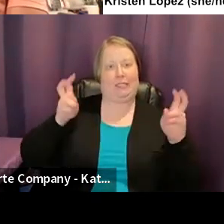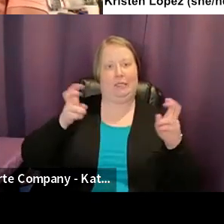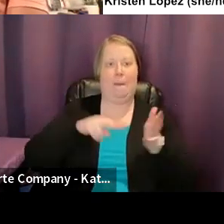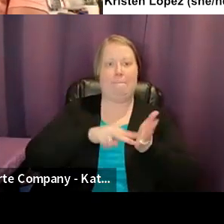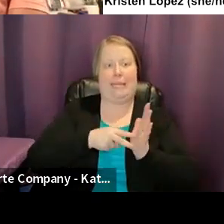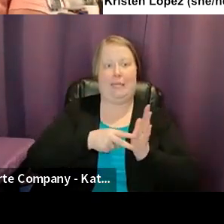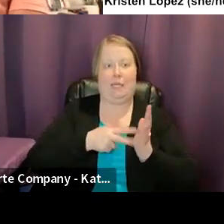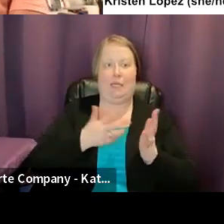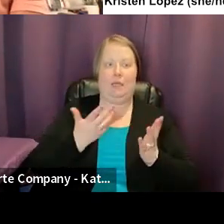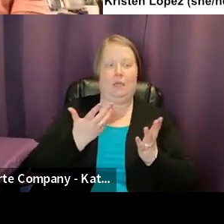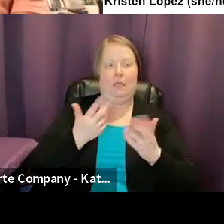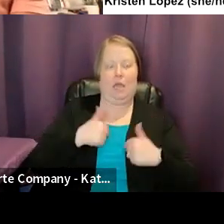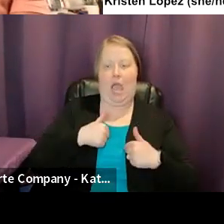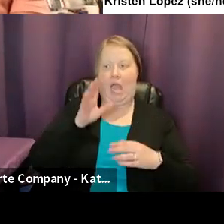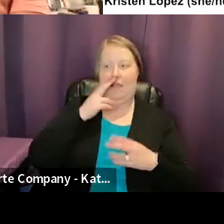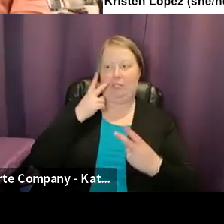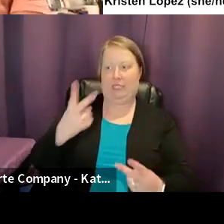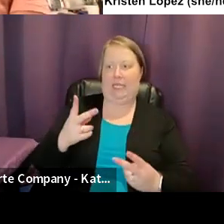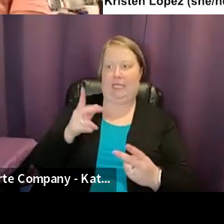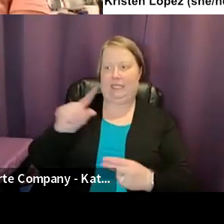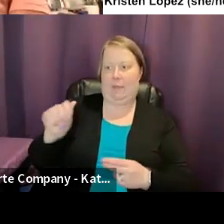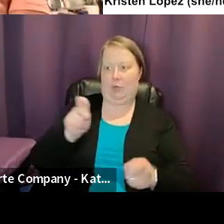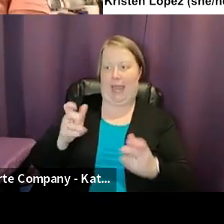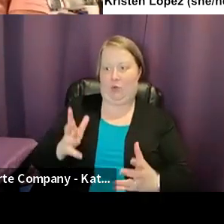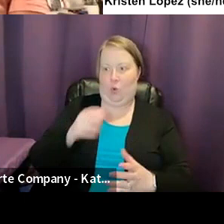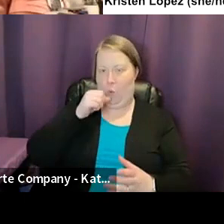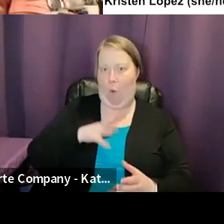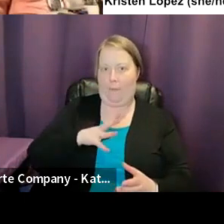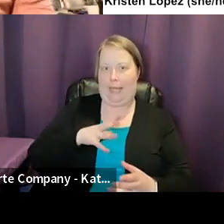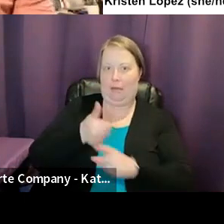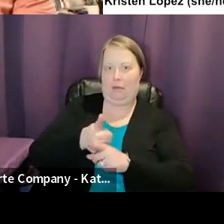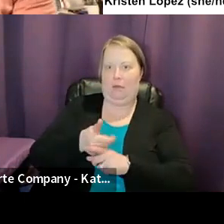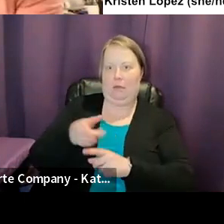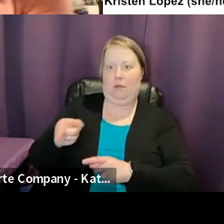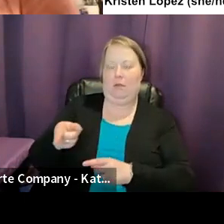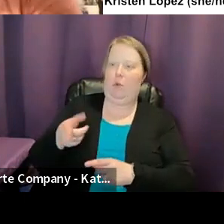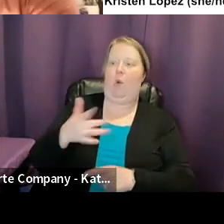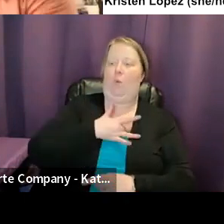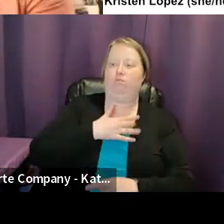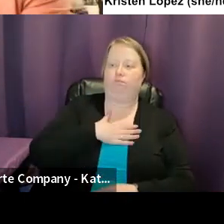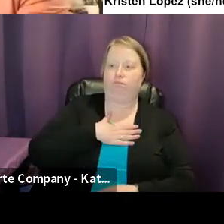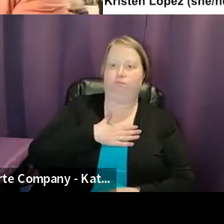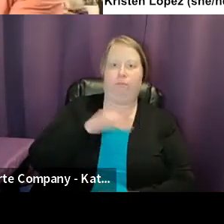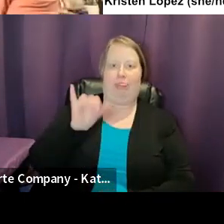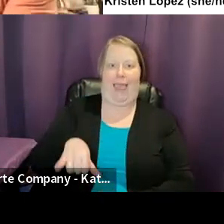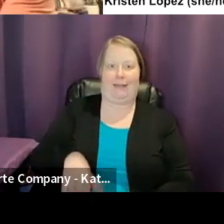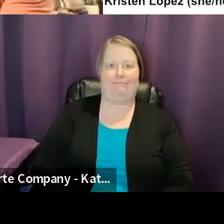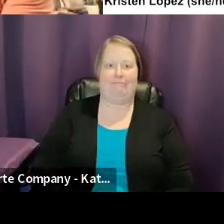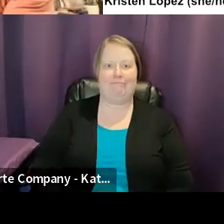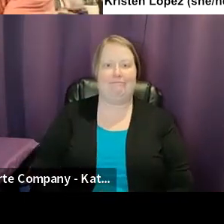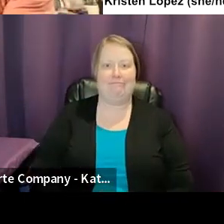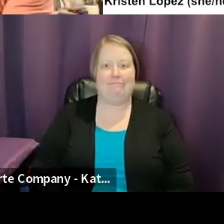that as somebody who had never seen a disabled editor who was a woman, she was it for me. So I have to shout her out.